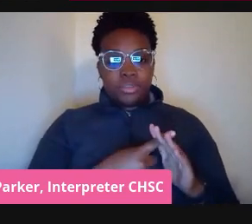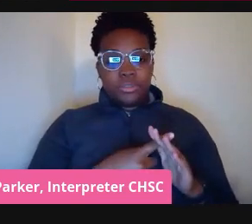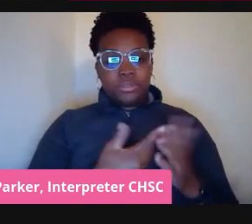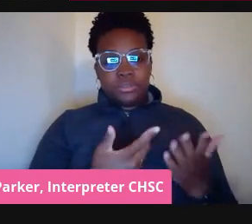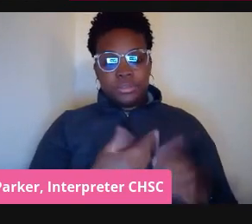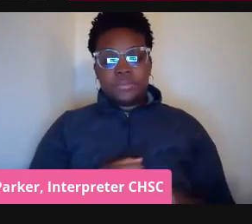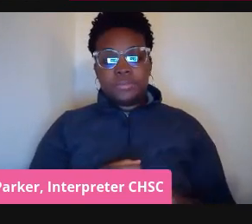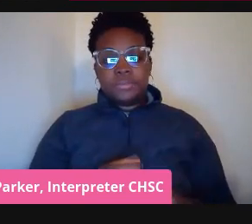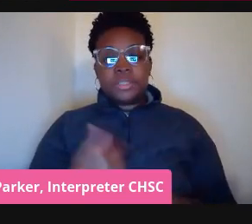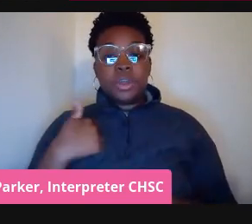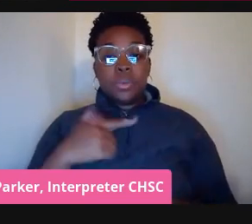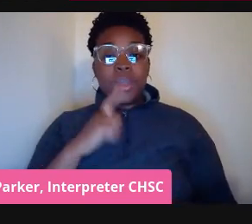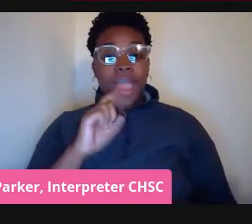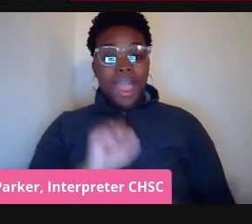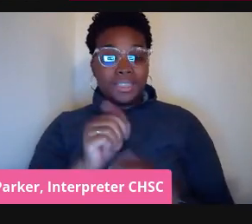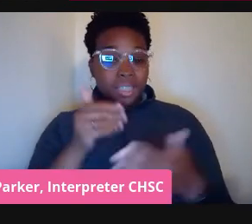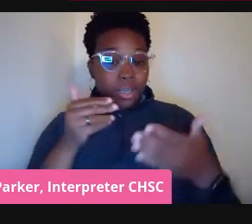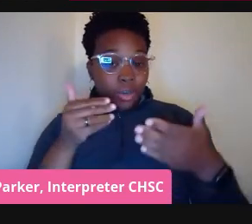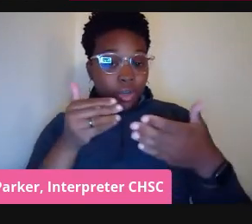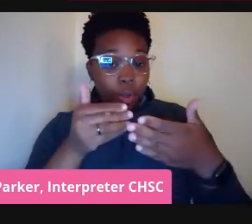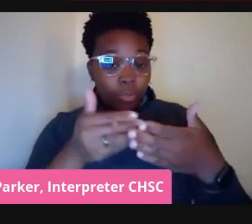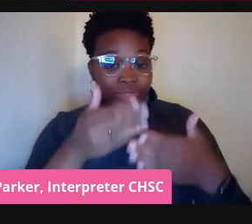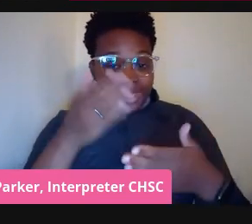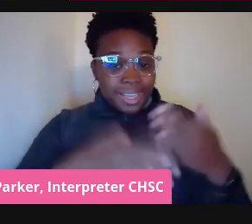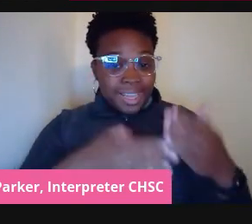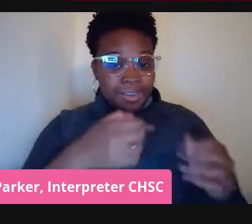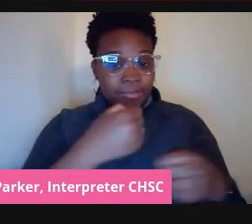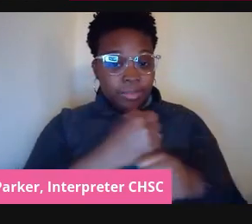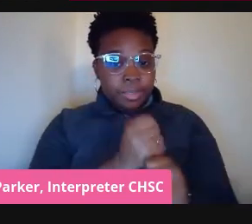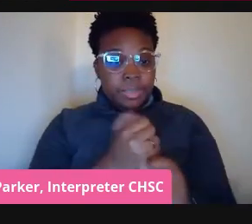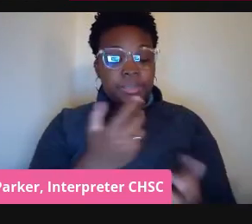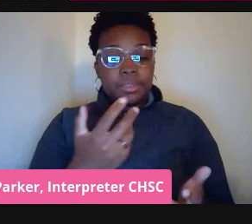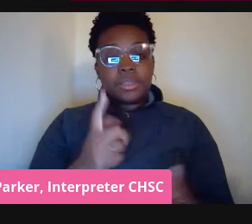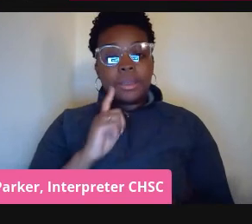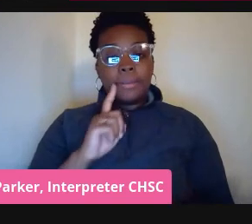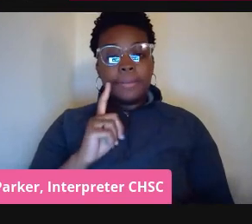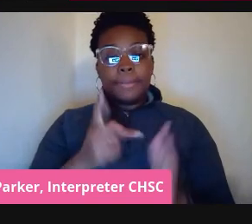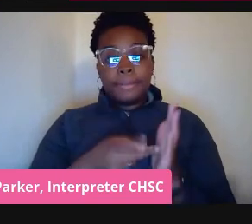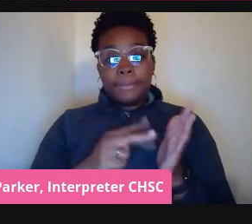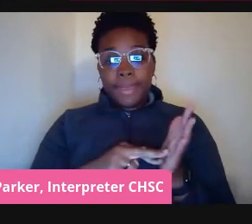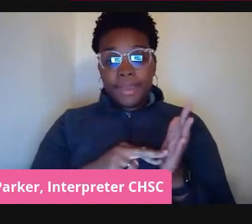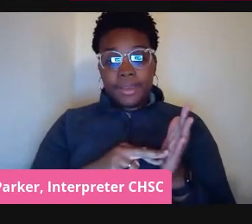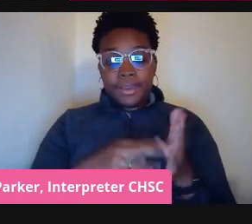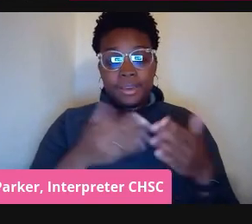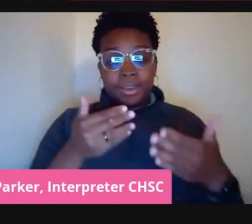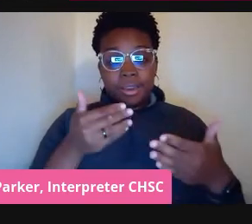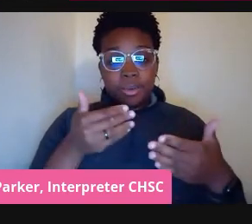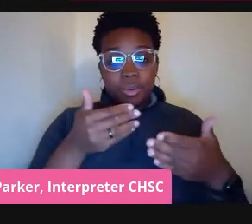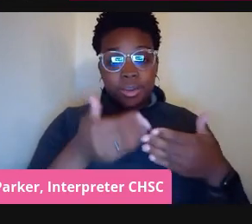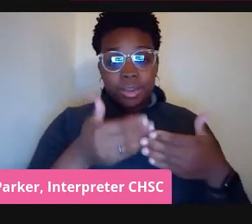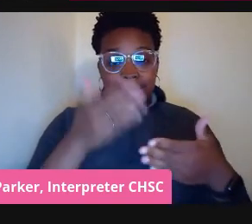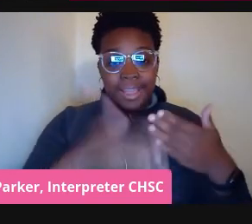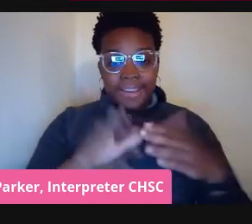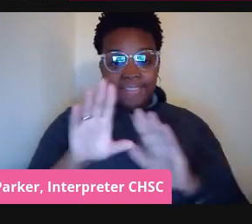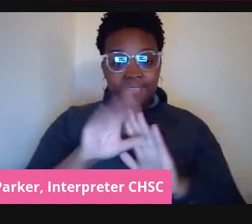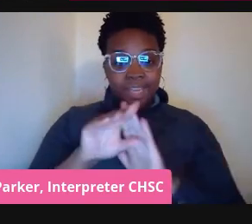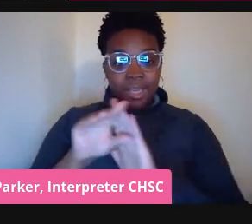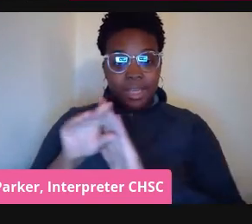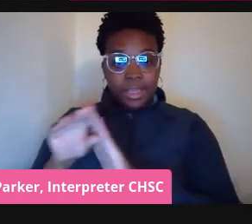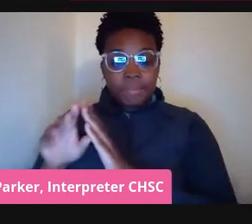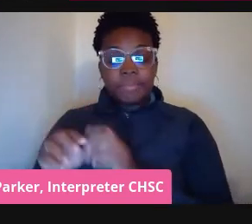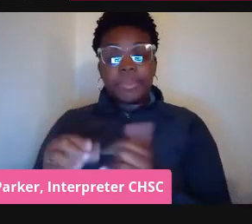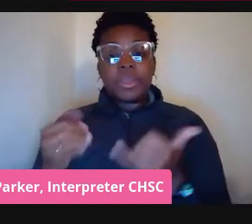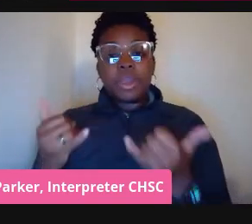are actually at the end, we're nearing the end of production, which means that we are nearing the end of filming. But we are currently in